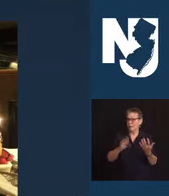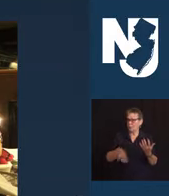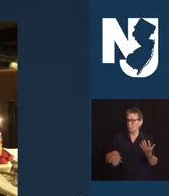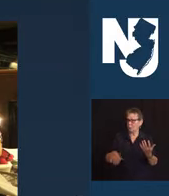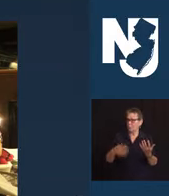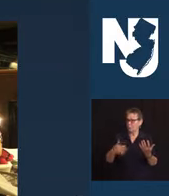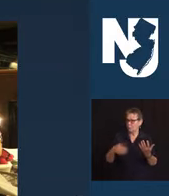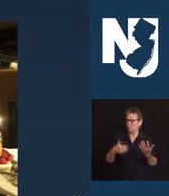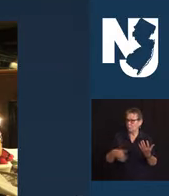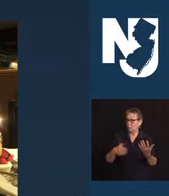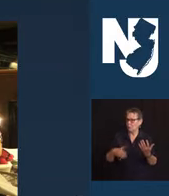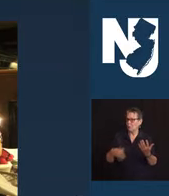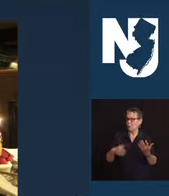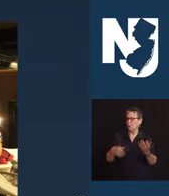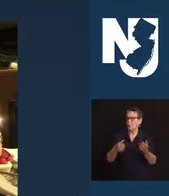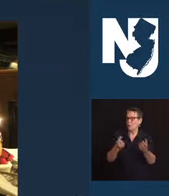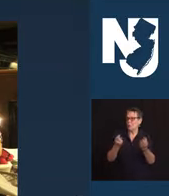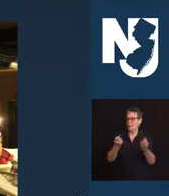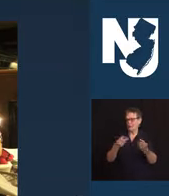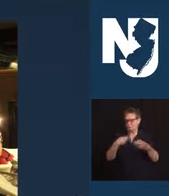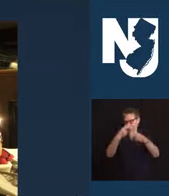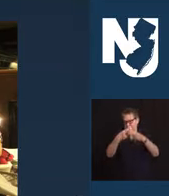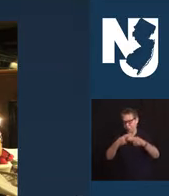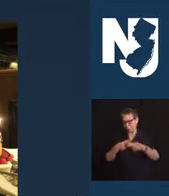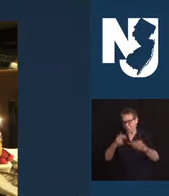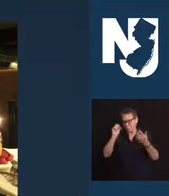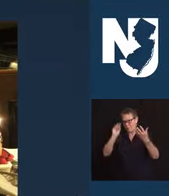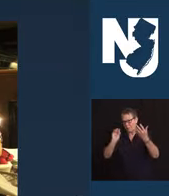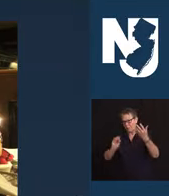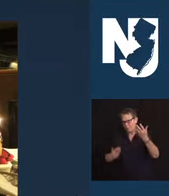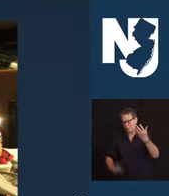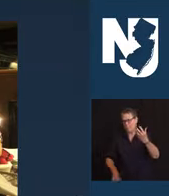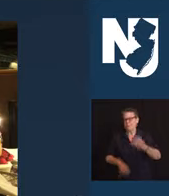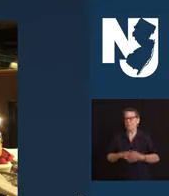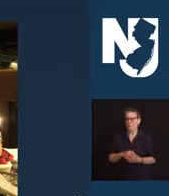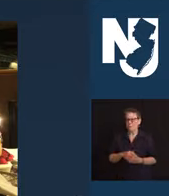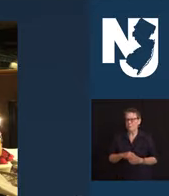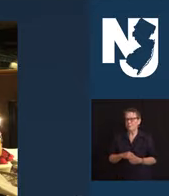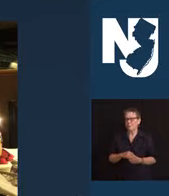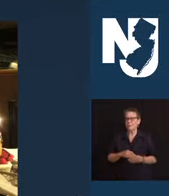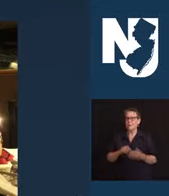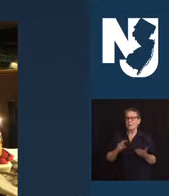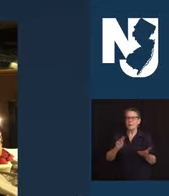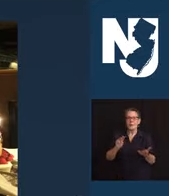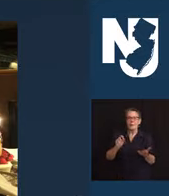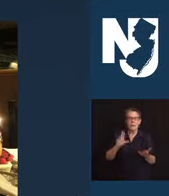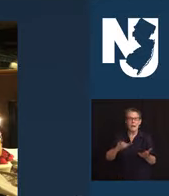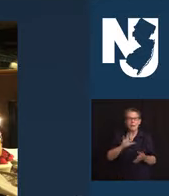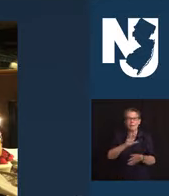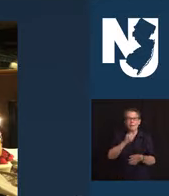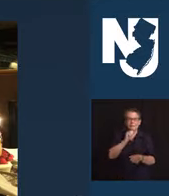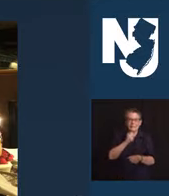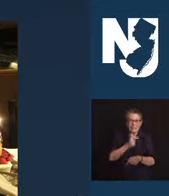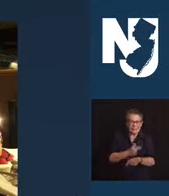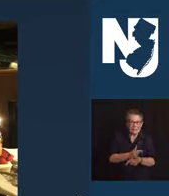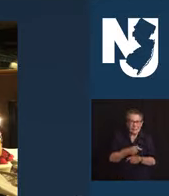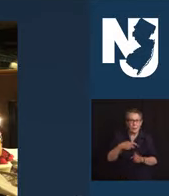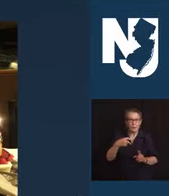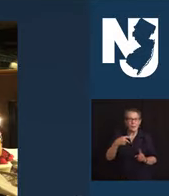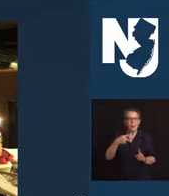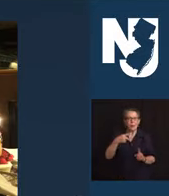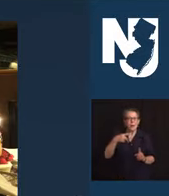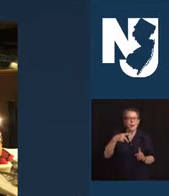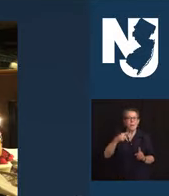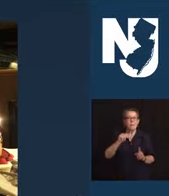Jake, Avery, Liam, and Will. And you cannot make this up. Mary's sister, Palmy, died